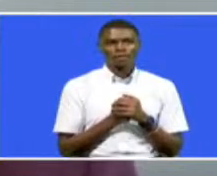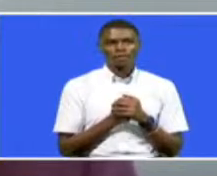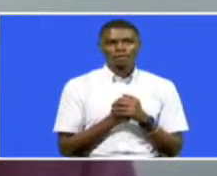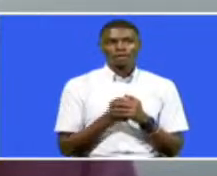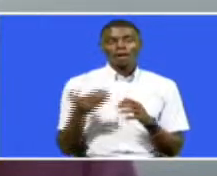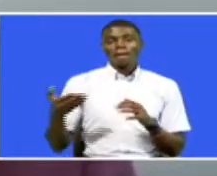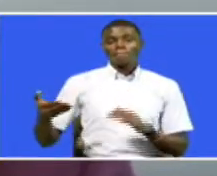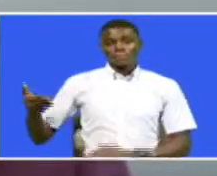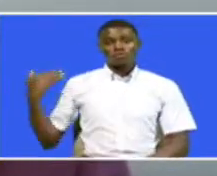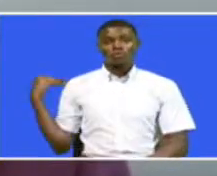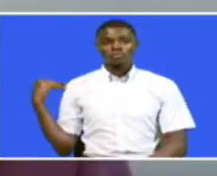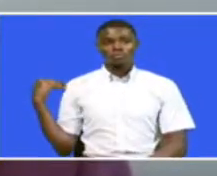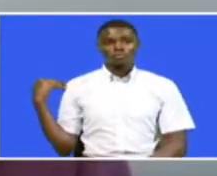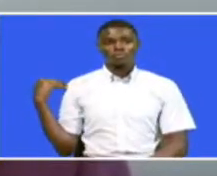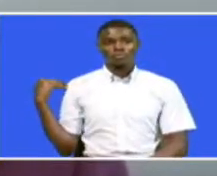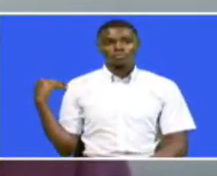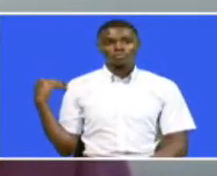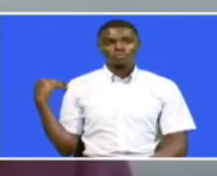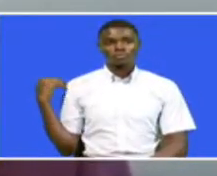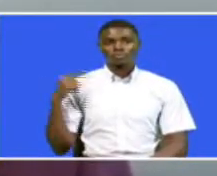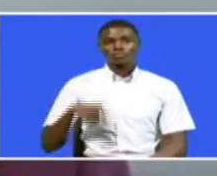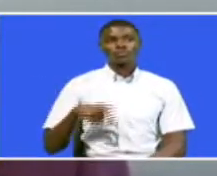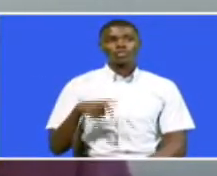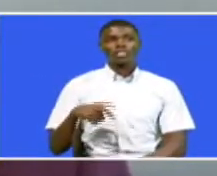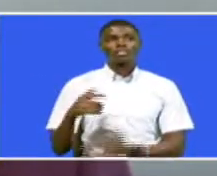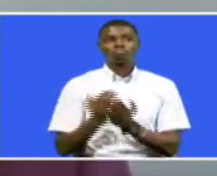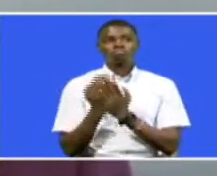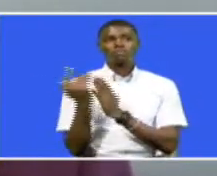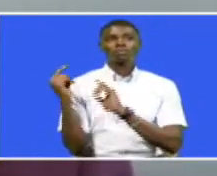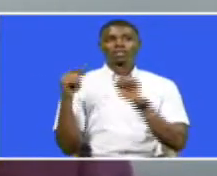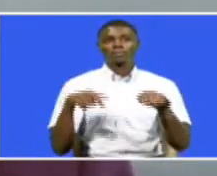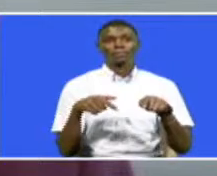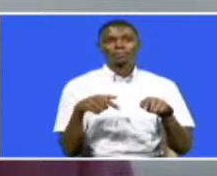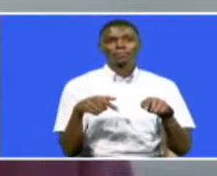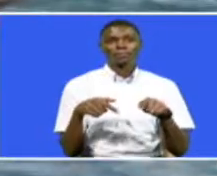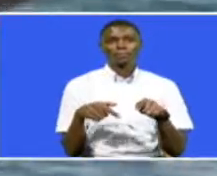initially, before these vessels came,